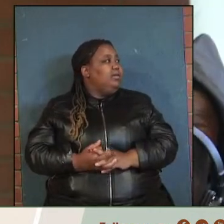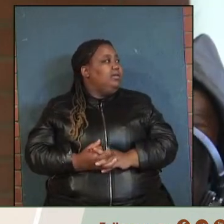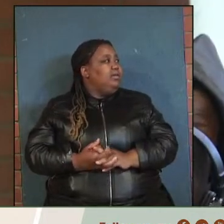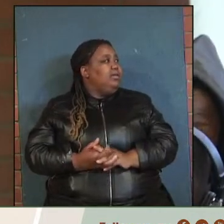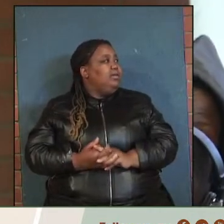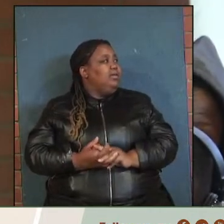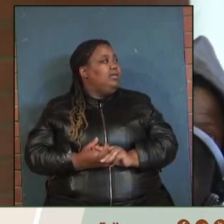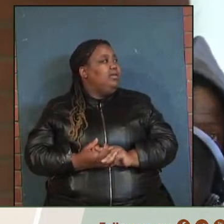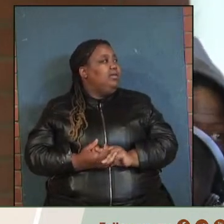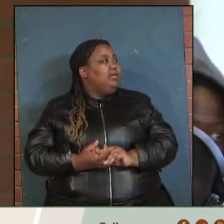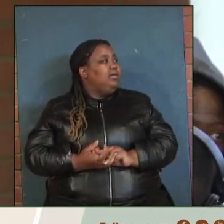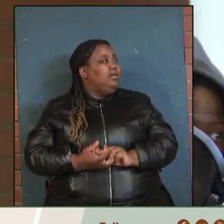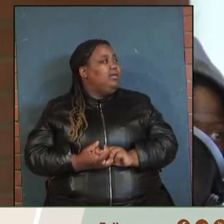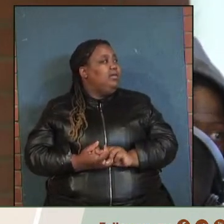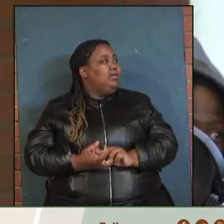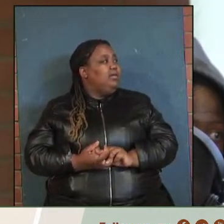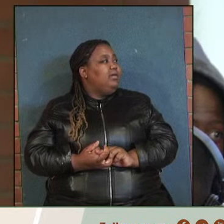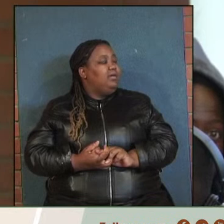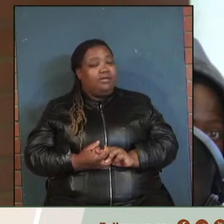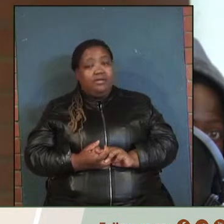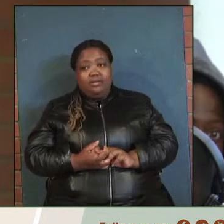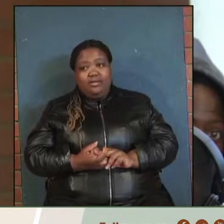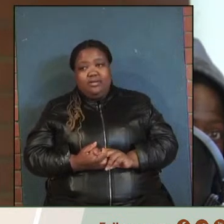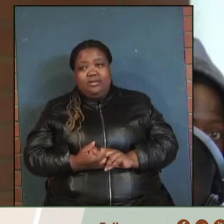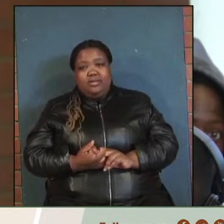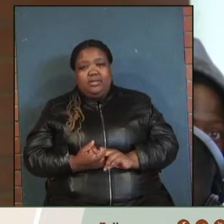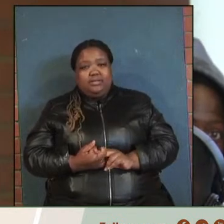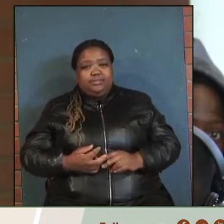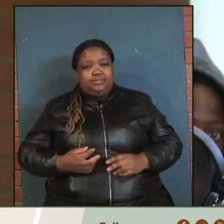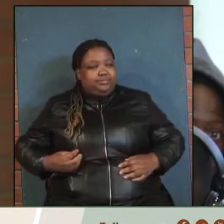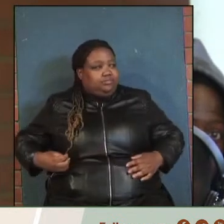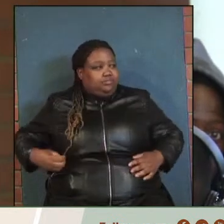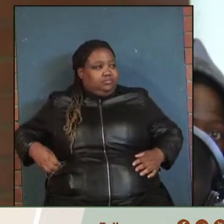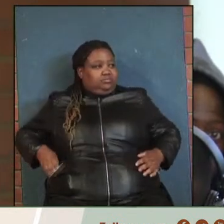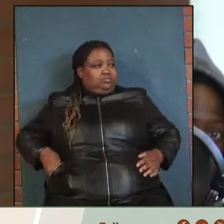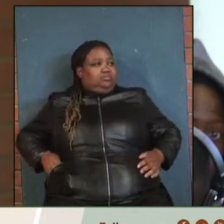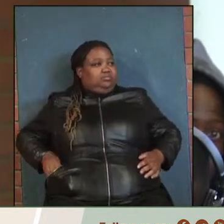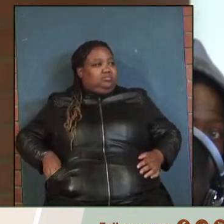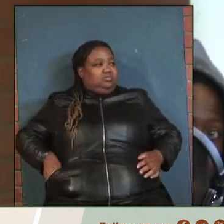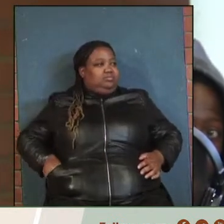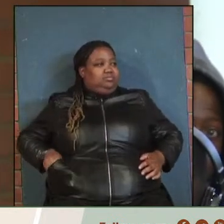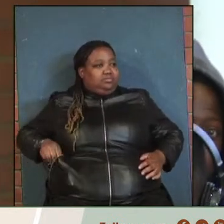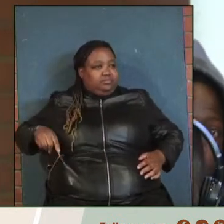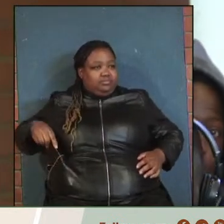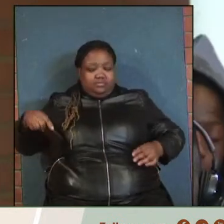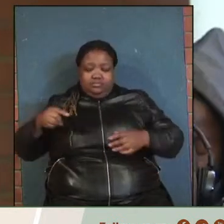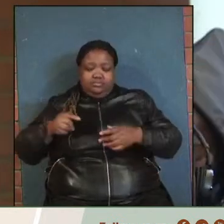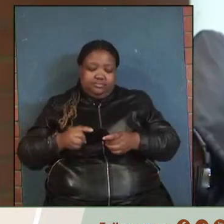Honorable A.U.T. Victor, standing on